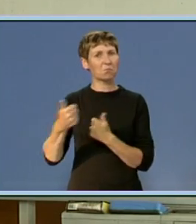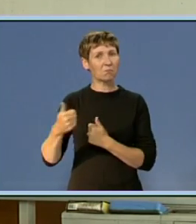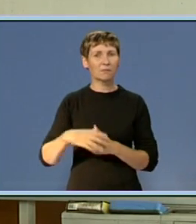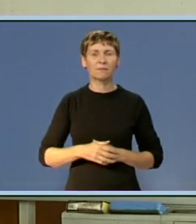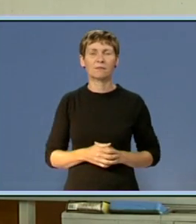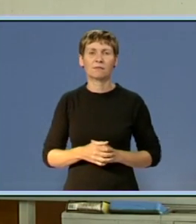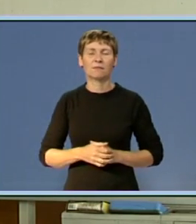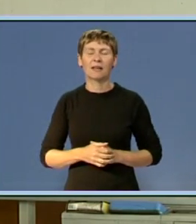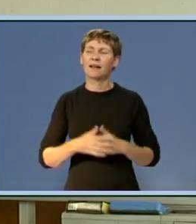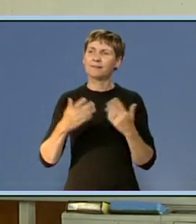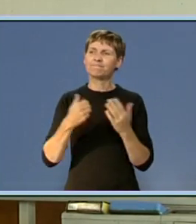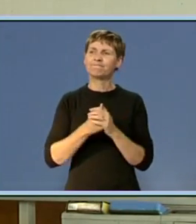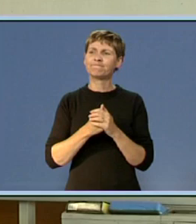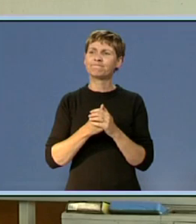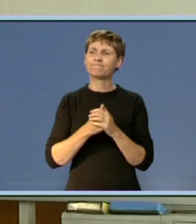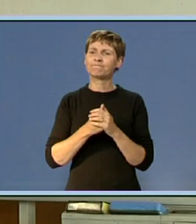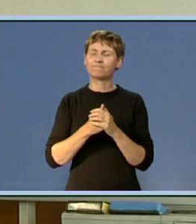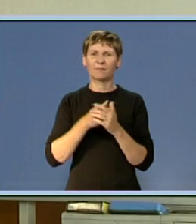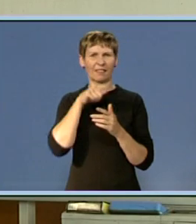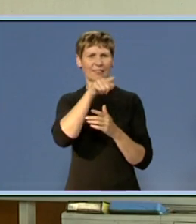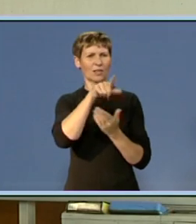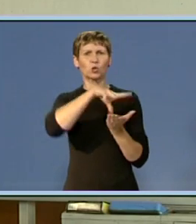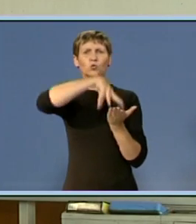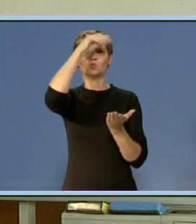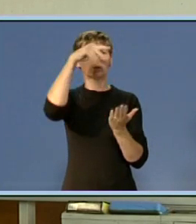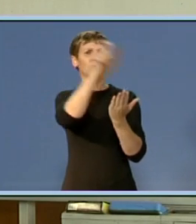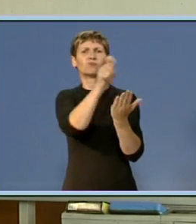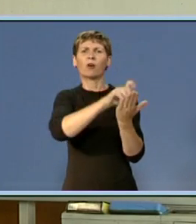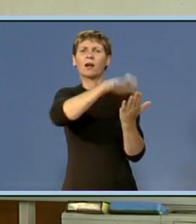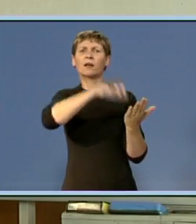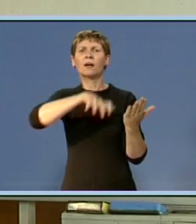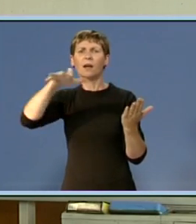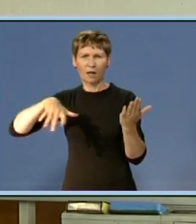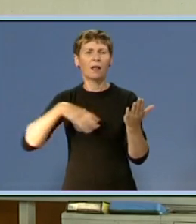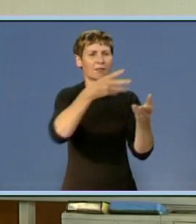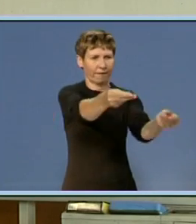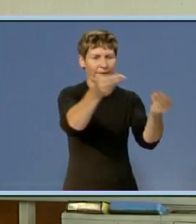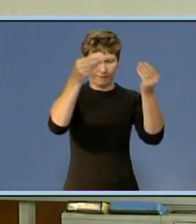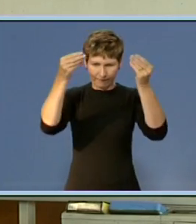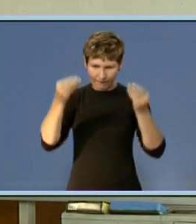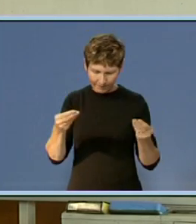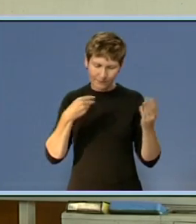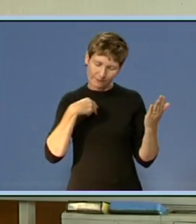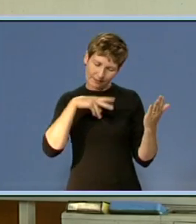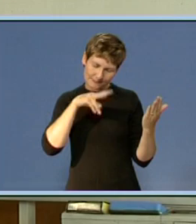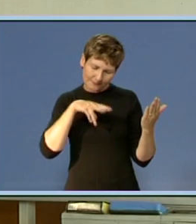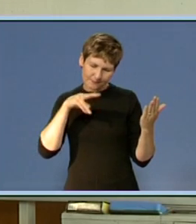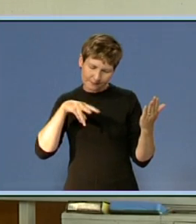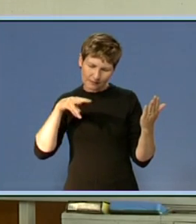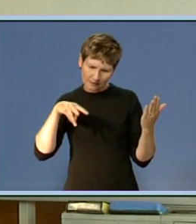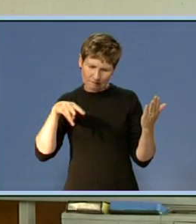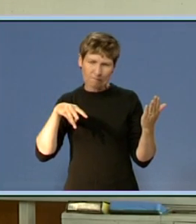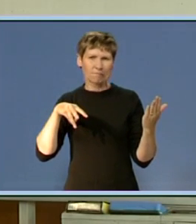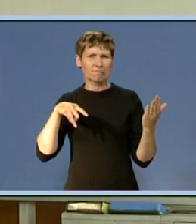it seemed to work really well. When I first received the students' work and I read what they